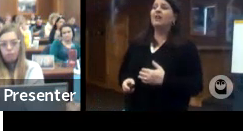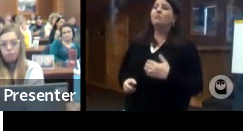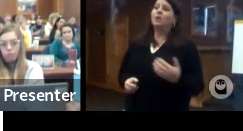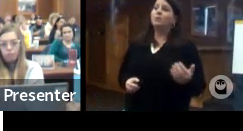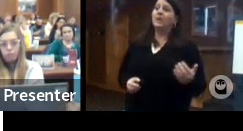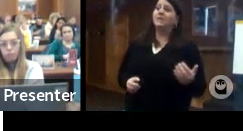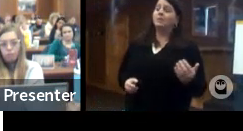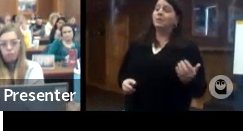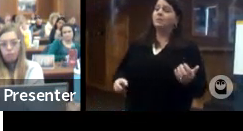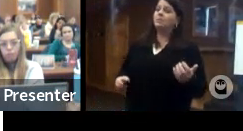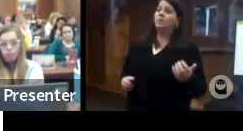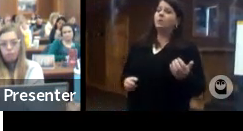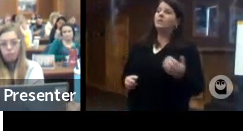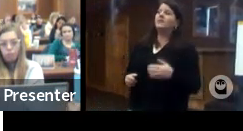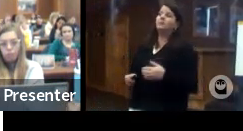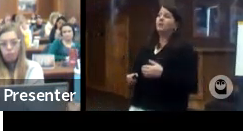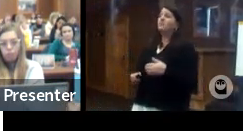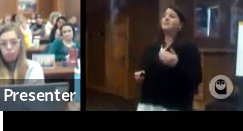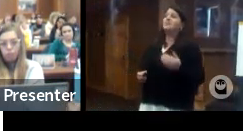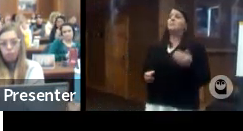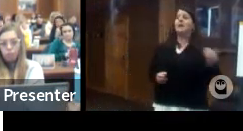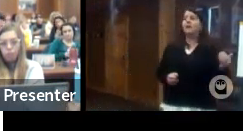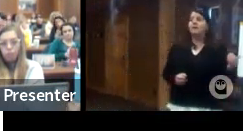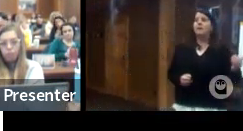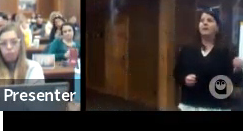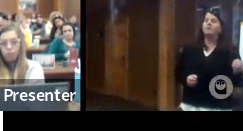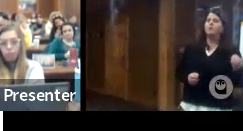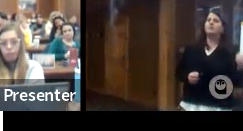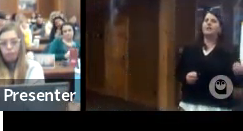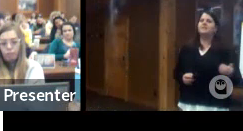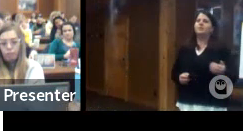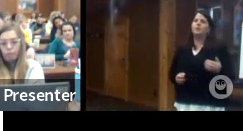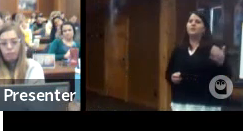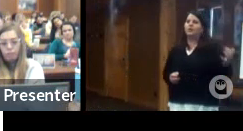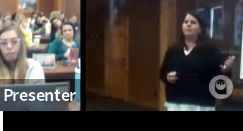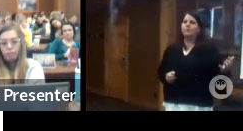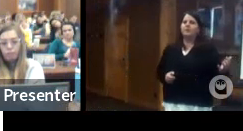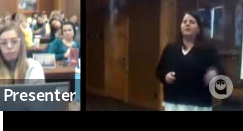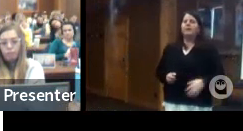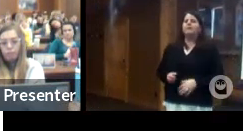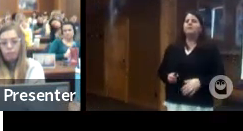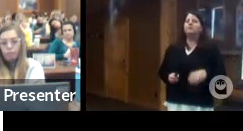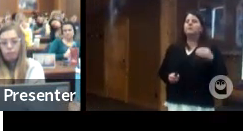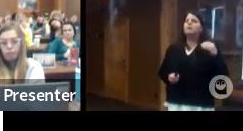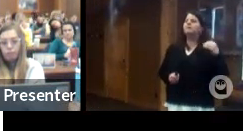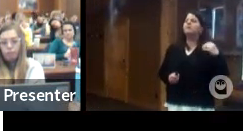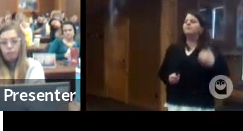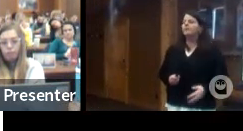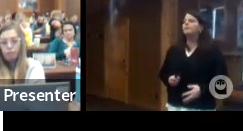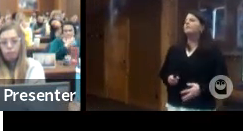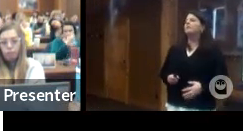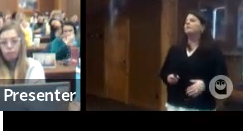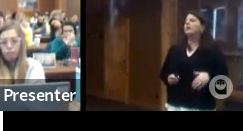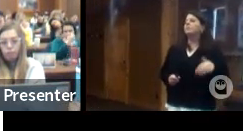They usually have multiple cases, especially misdemeanor courts set for trial on the same day. They don't know which case is going to go. So just make